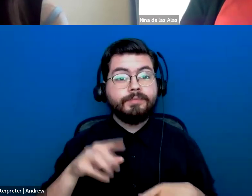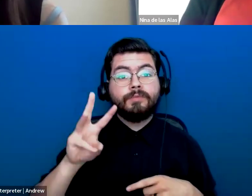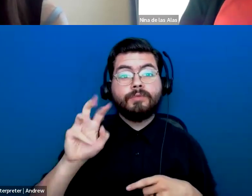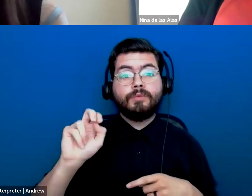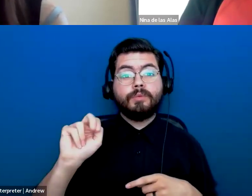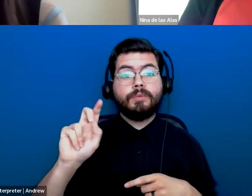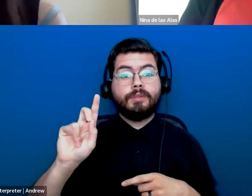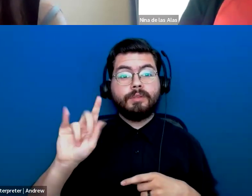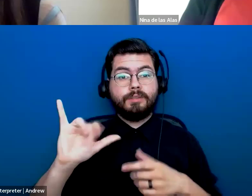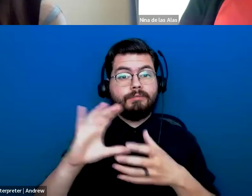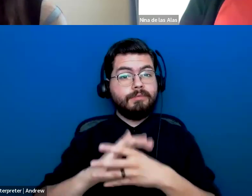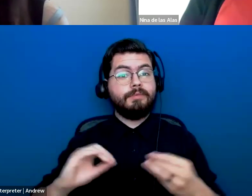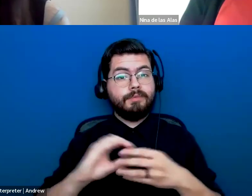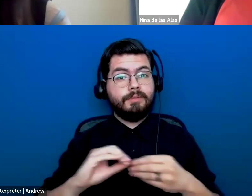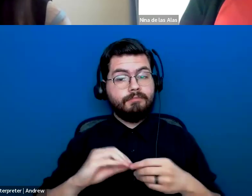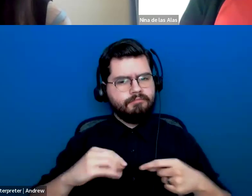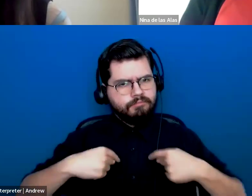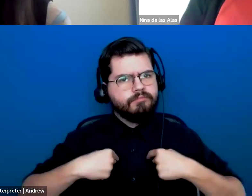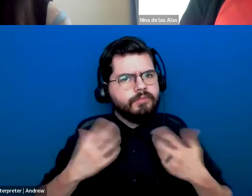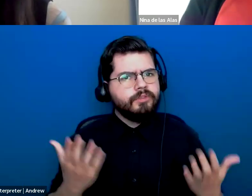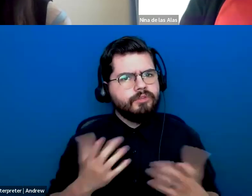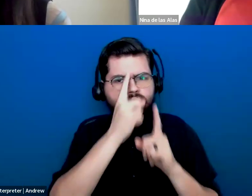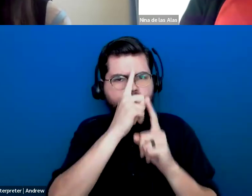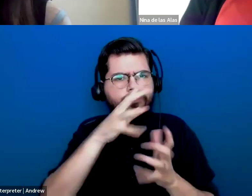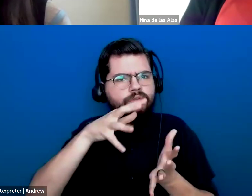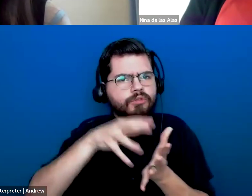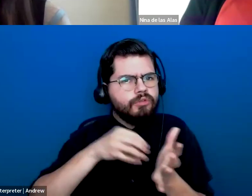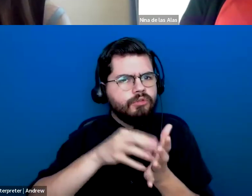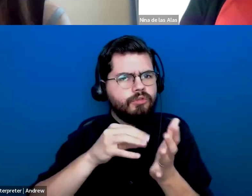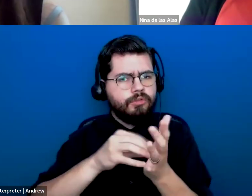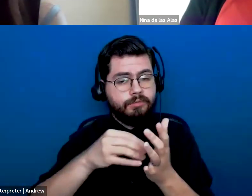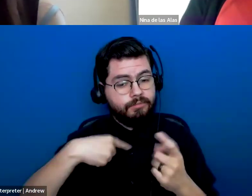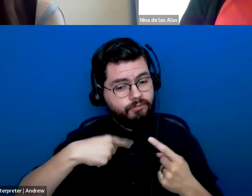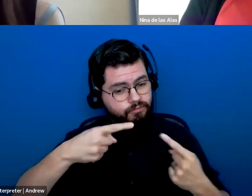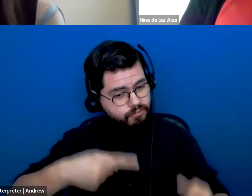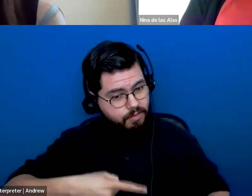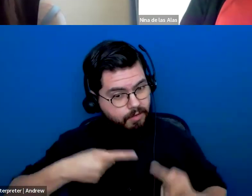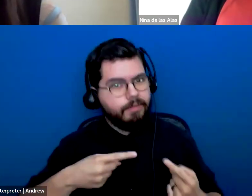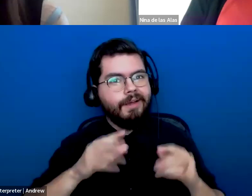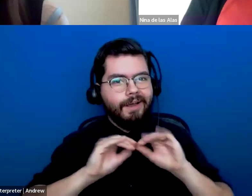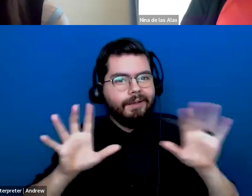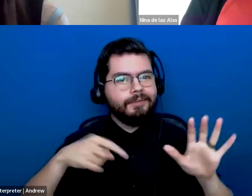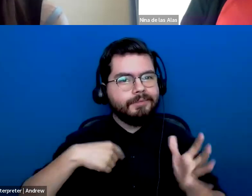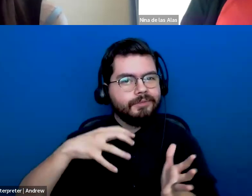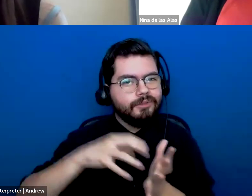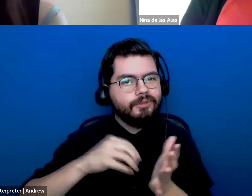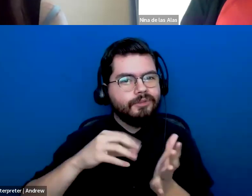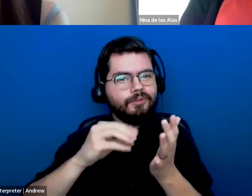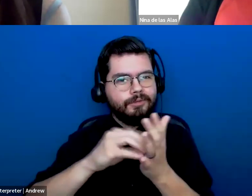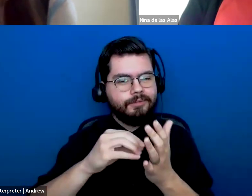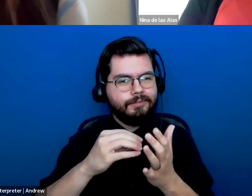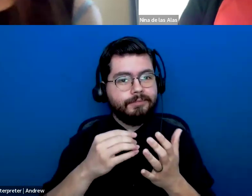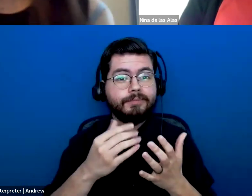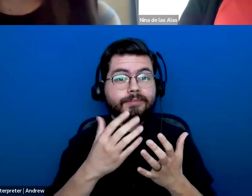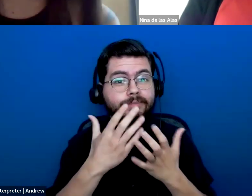learning." Excellent. "I also don't know what other people know or not know, so I can't really compare." Thanks for sharing those.